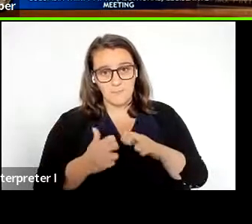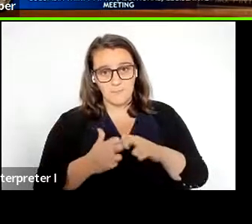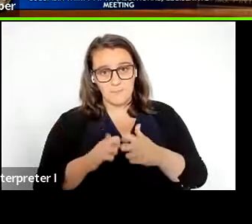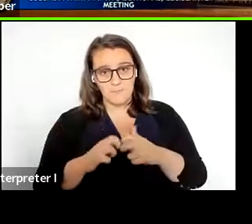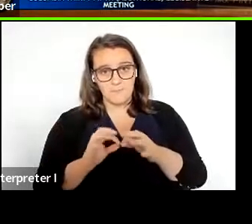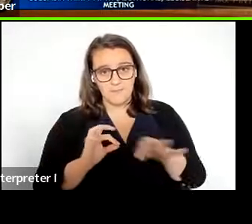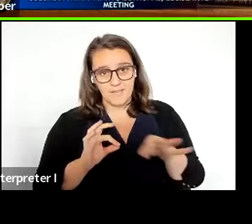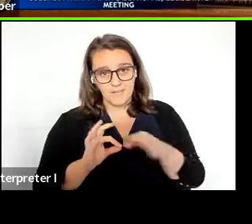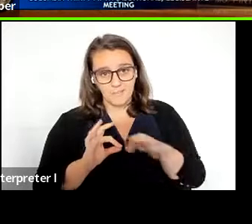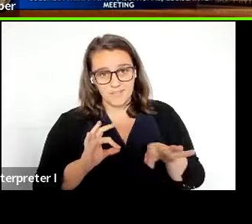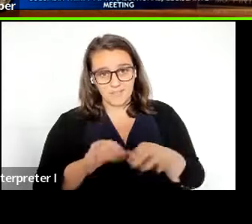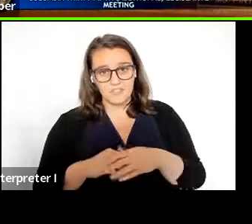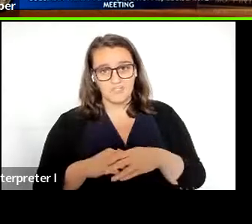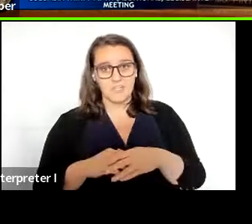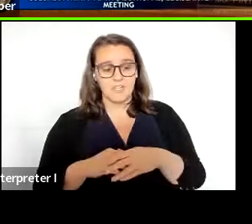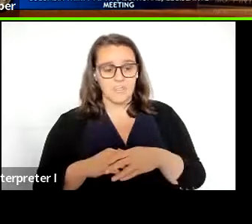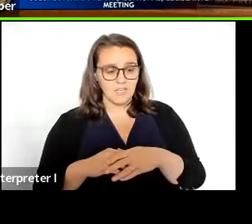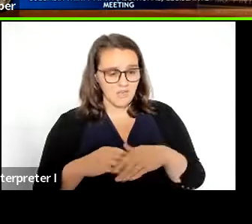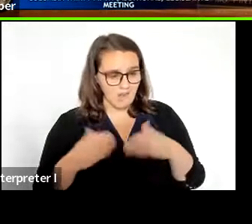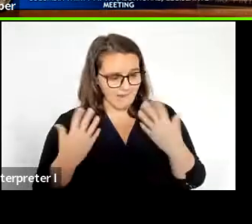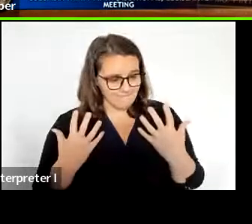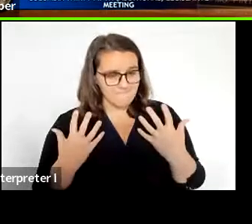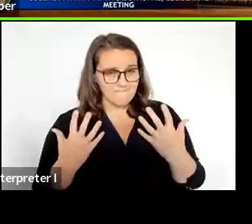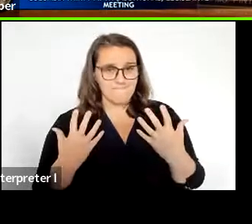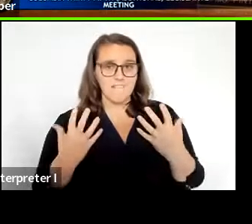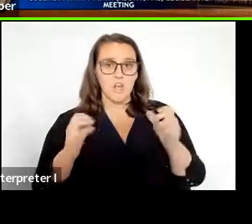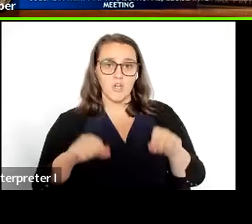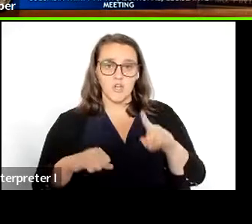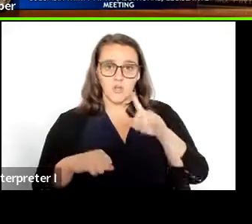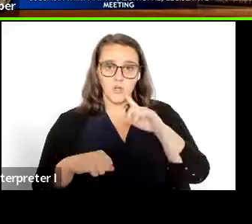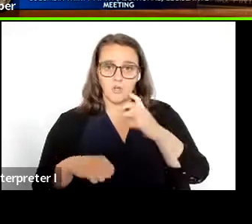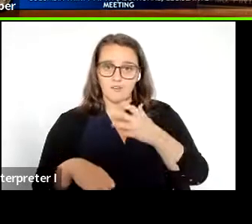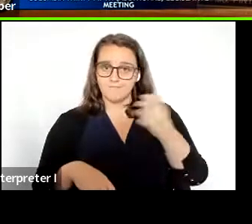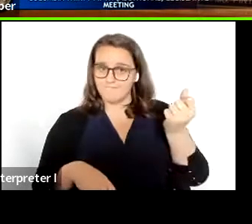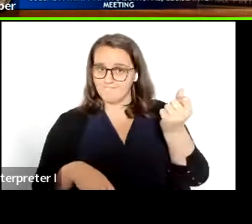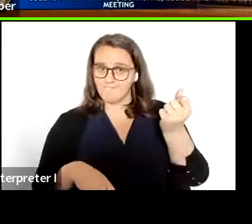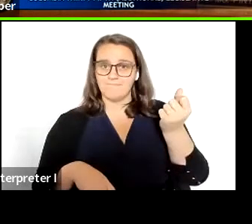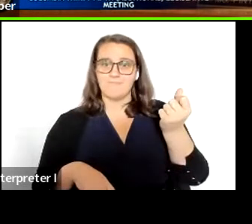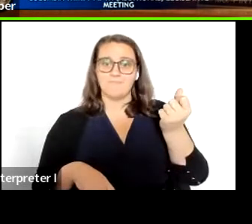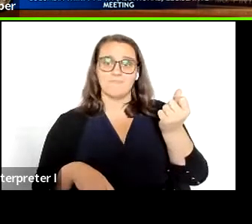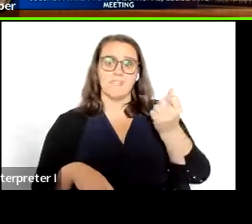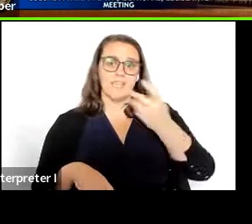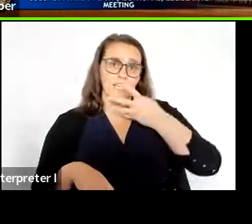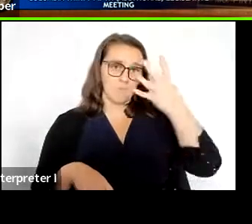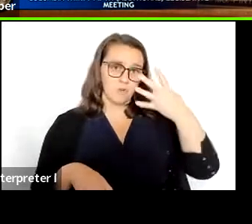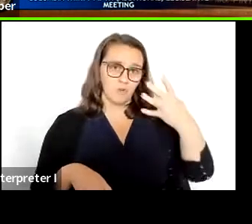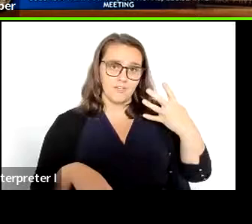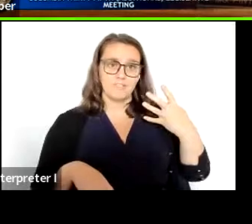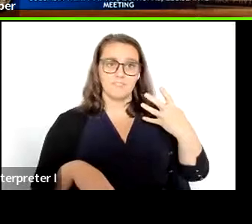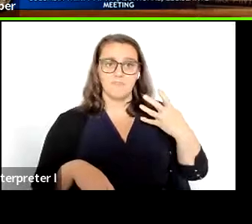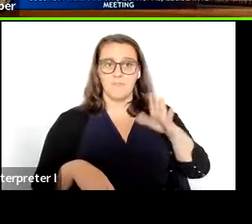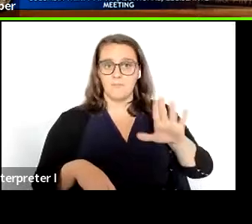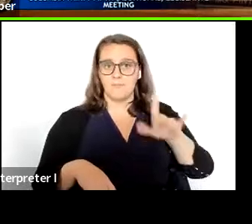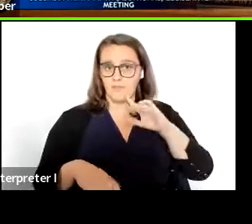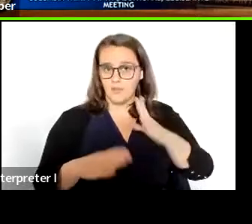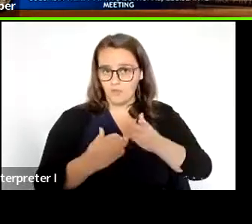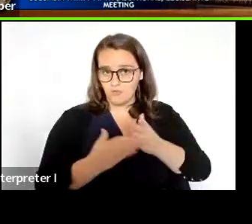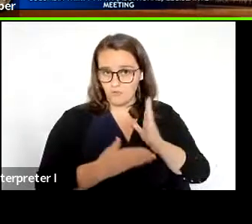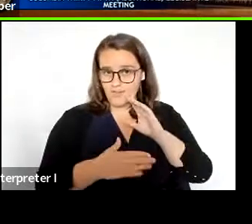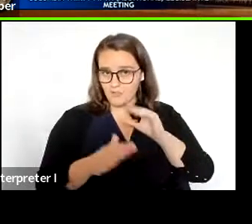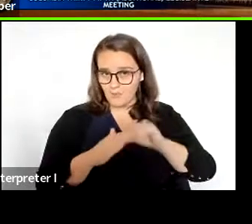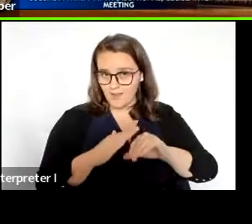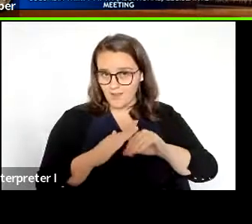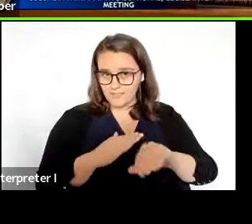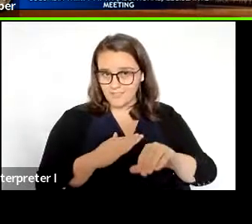which if enacted could have the effect of stripping thousands of district immigrants from their right to access shelter